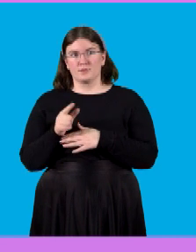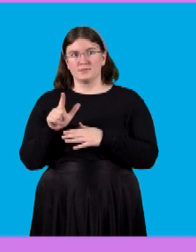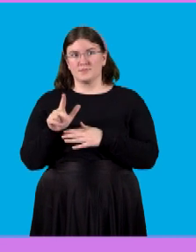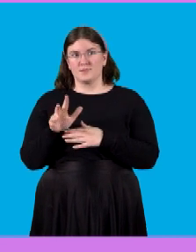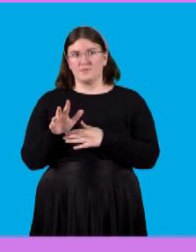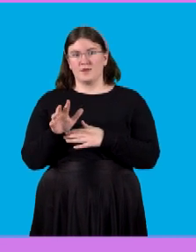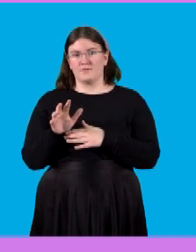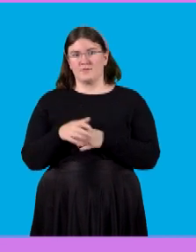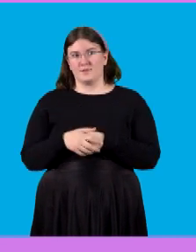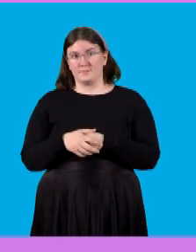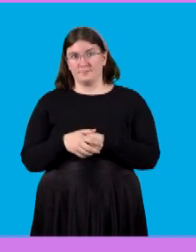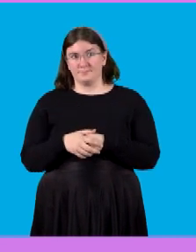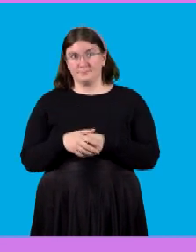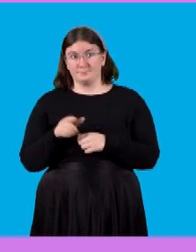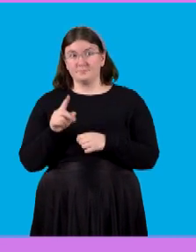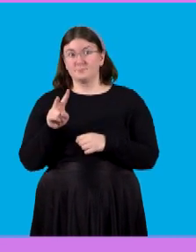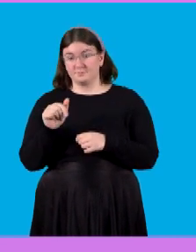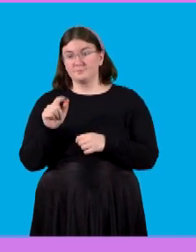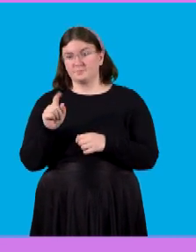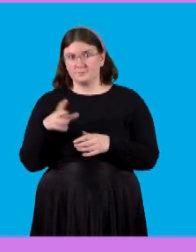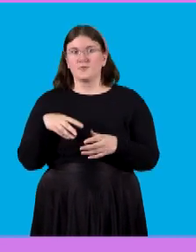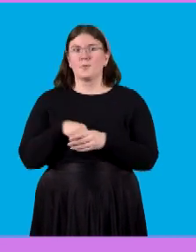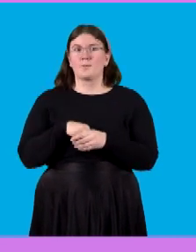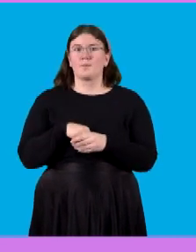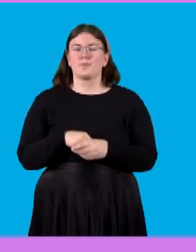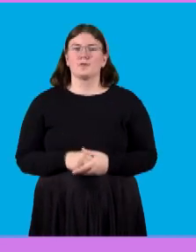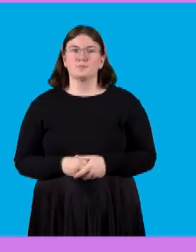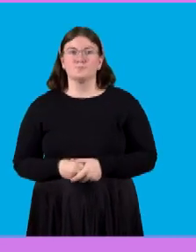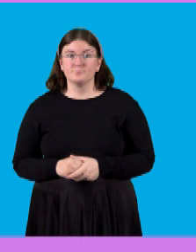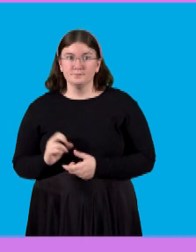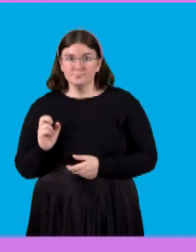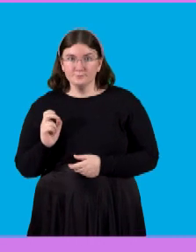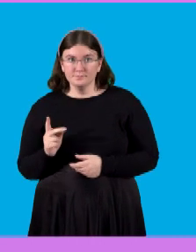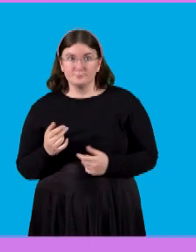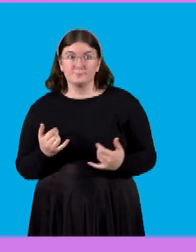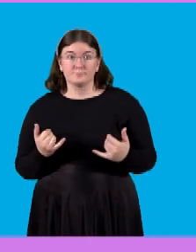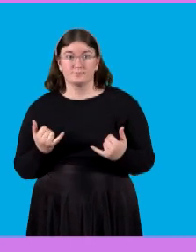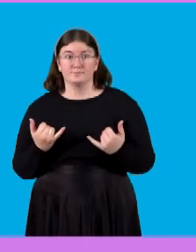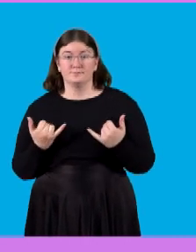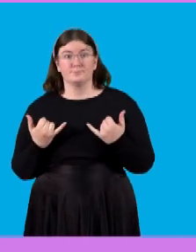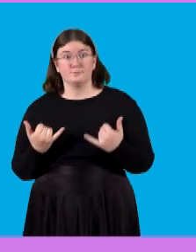All right. So after this now, I will take my VAT exclusive amount, my